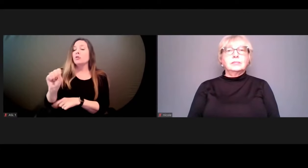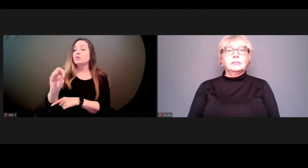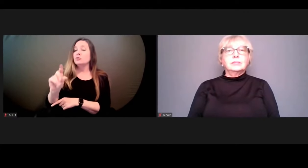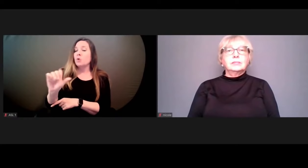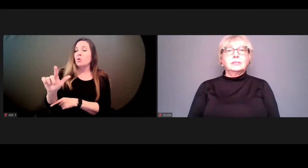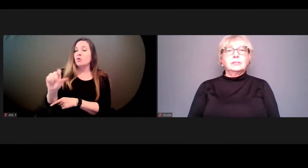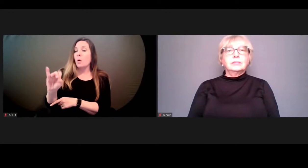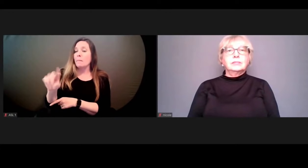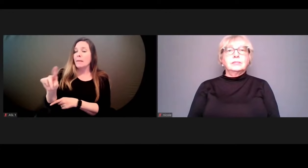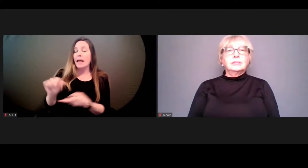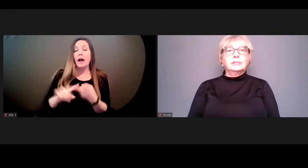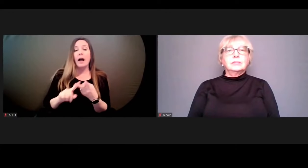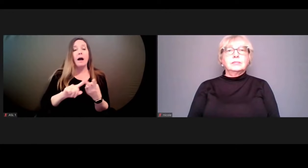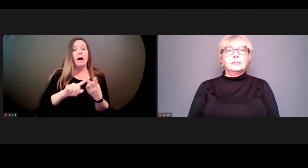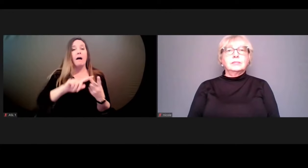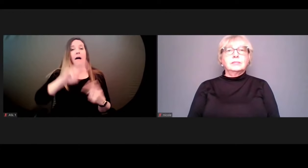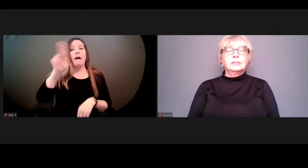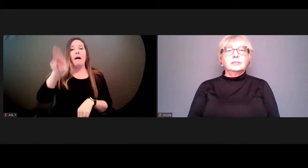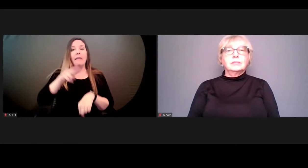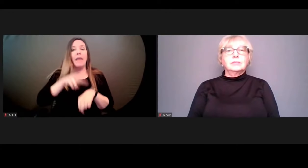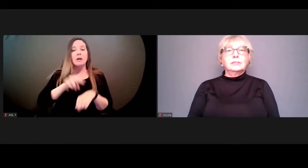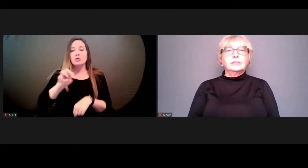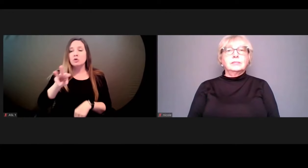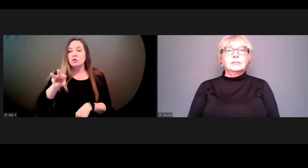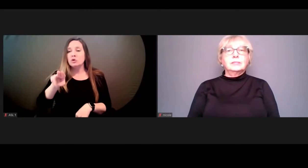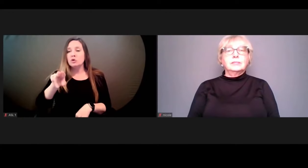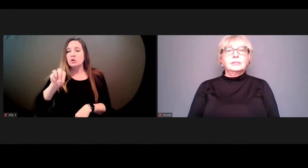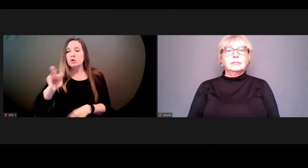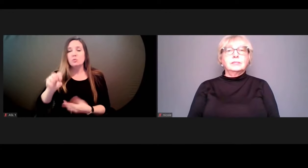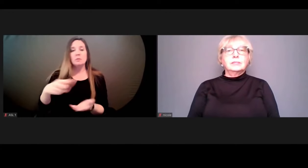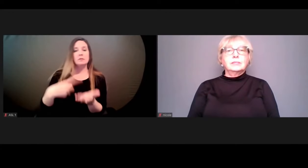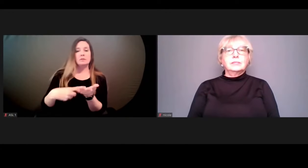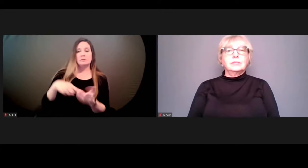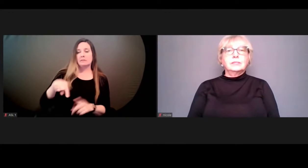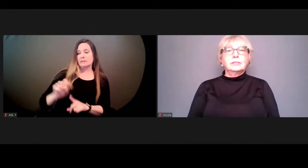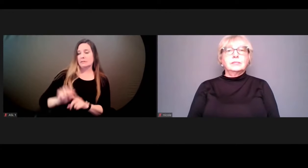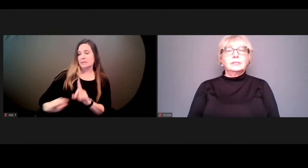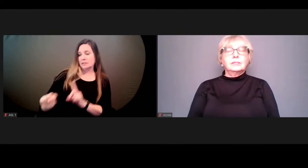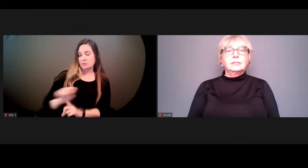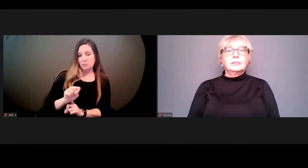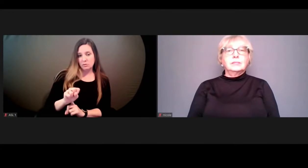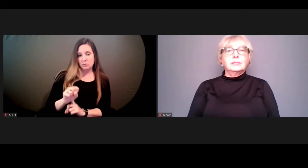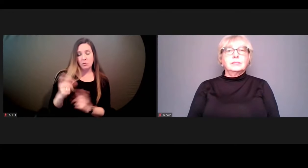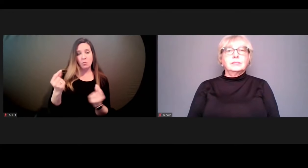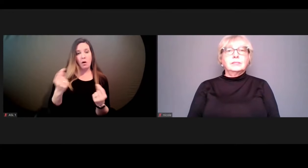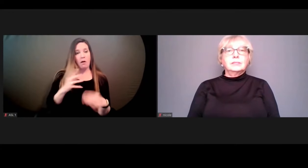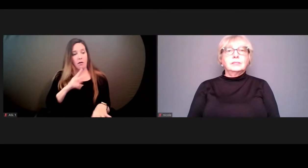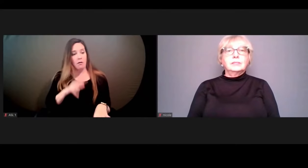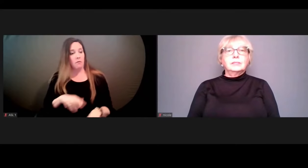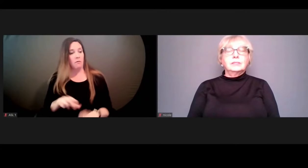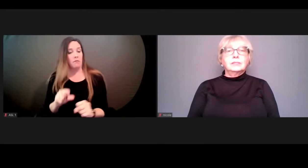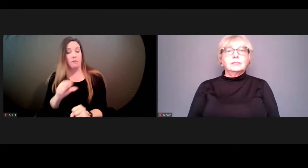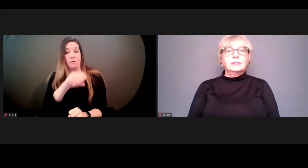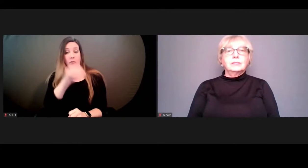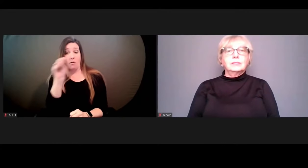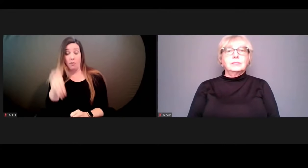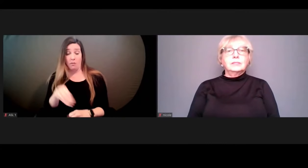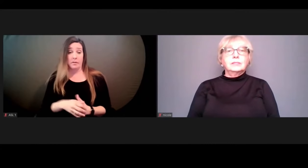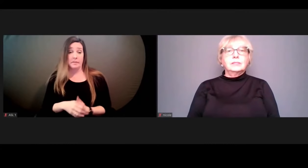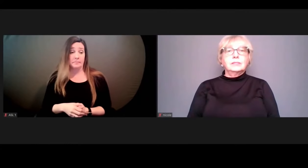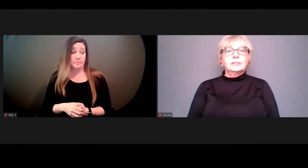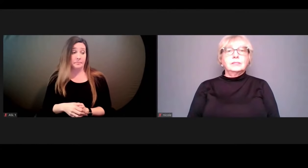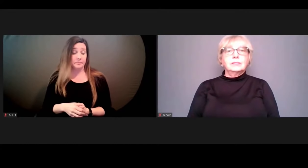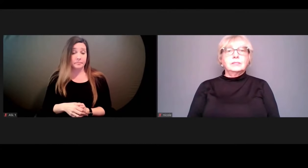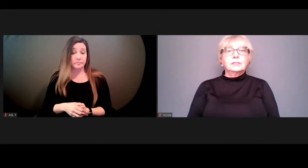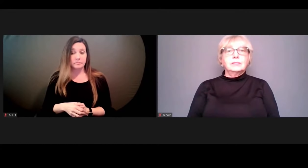on national coverage of the situation and the occupation in Ottawa. I want to bring